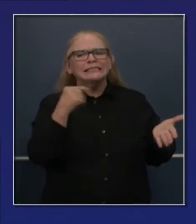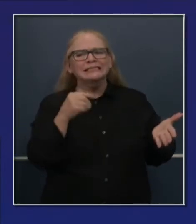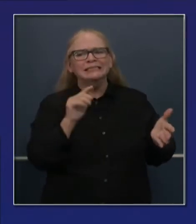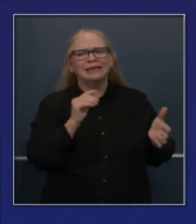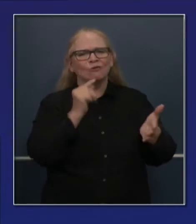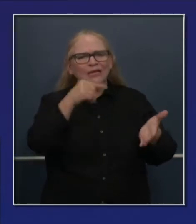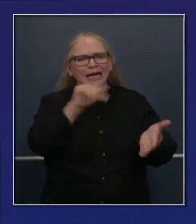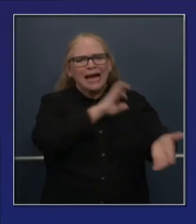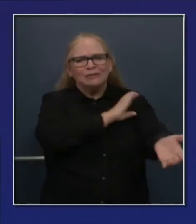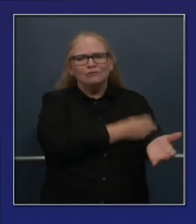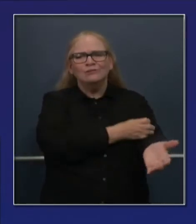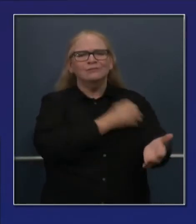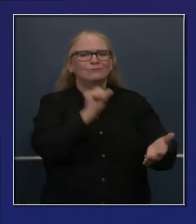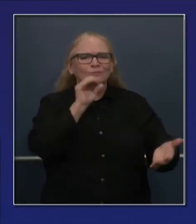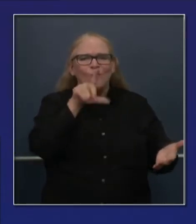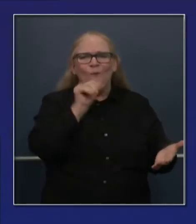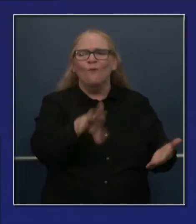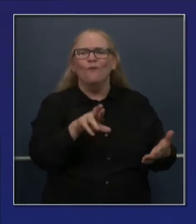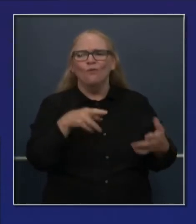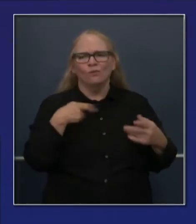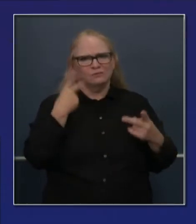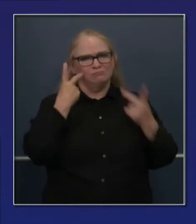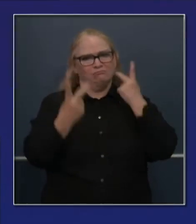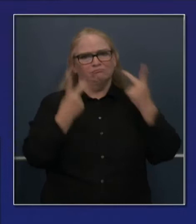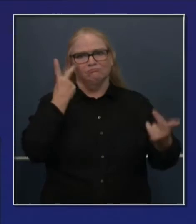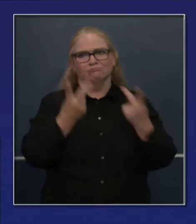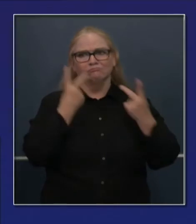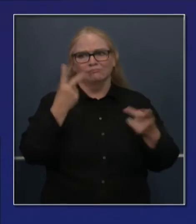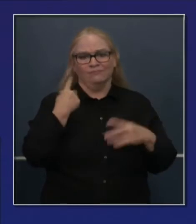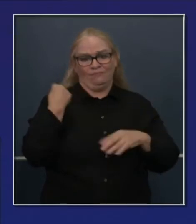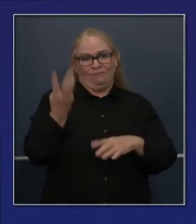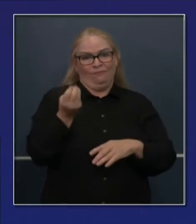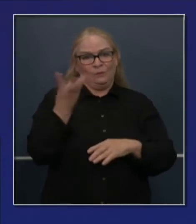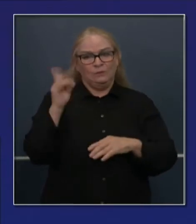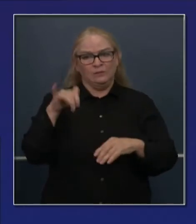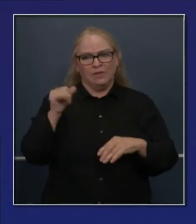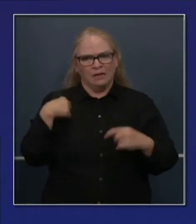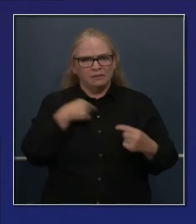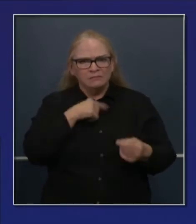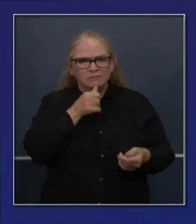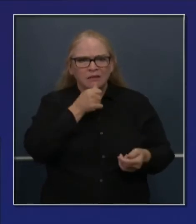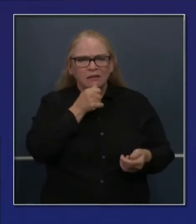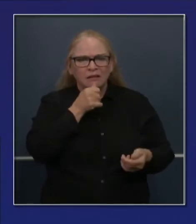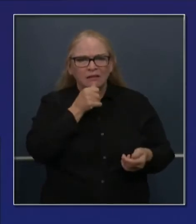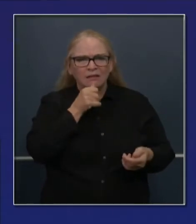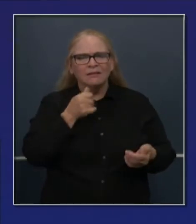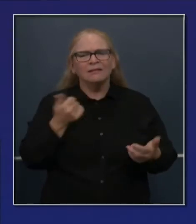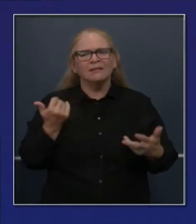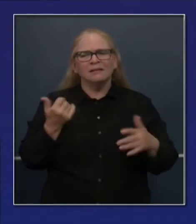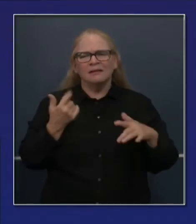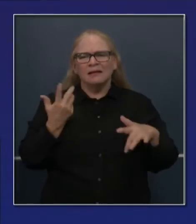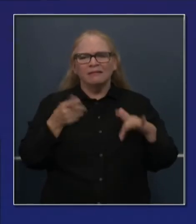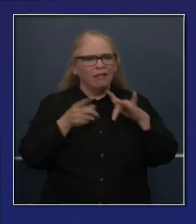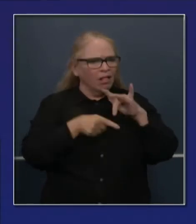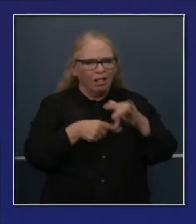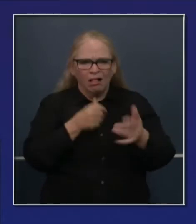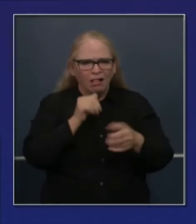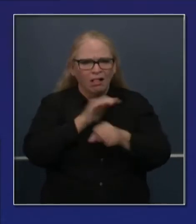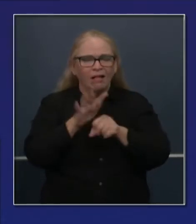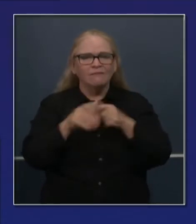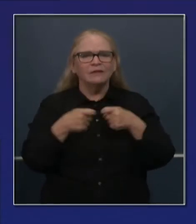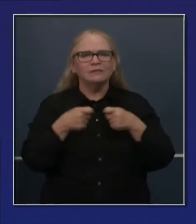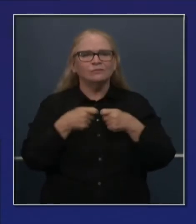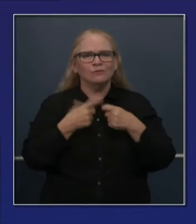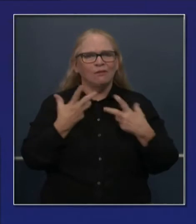by definition, demonstrably, in the last few days and what we expect over the next few days, gaps in terms of that reliability.